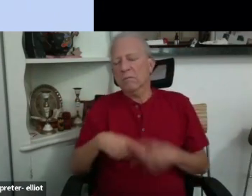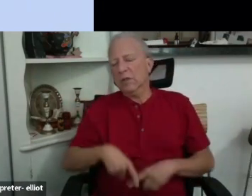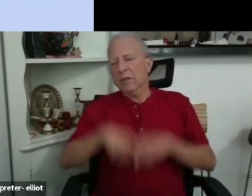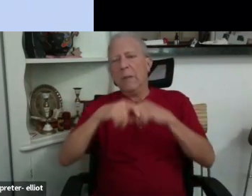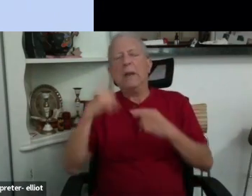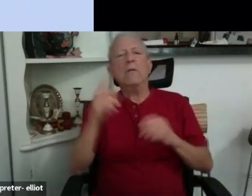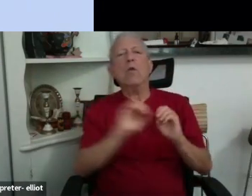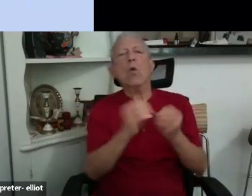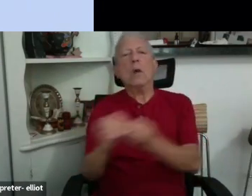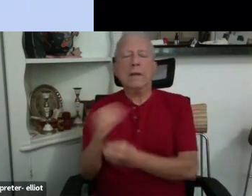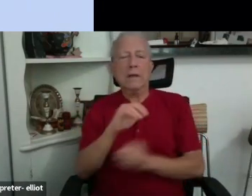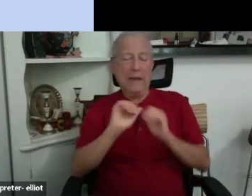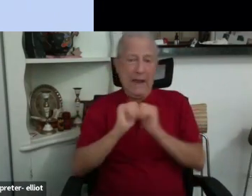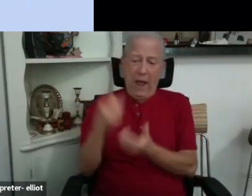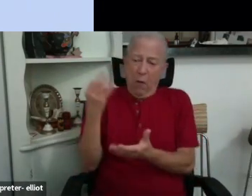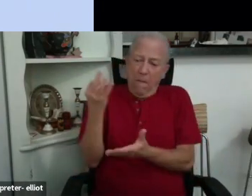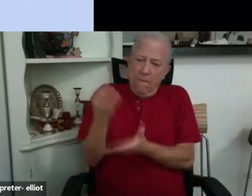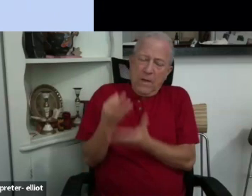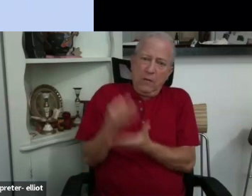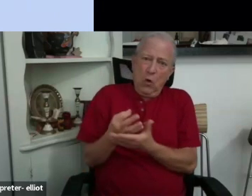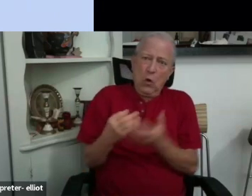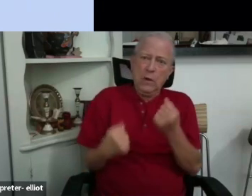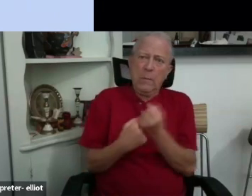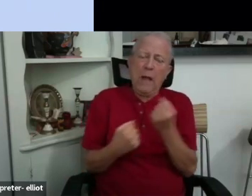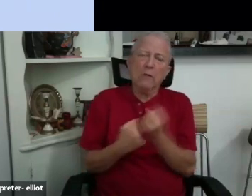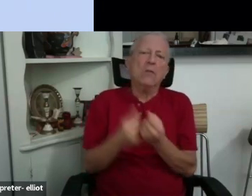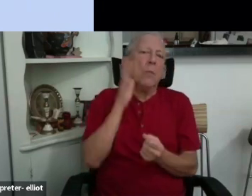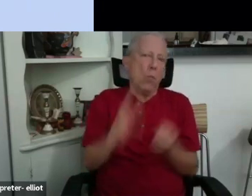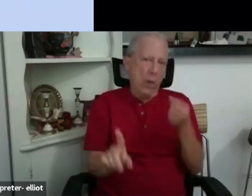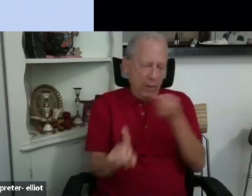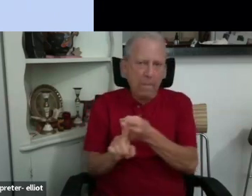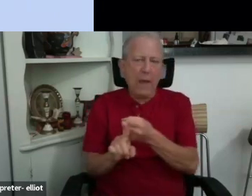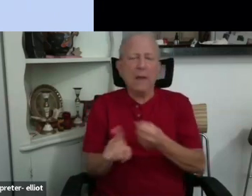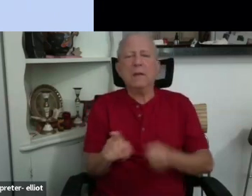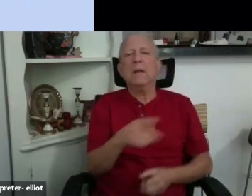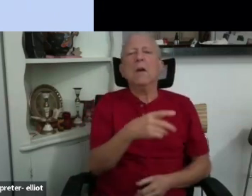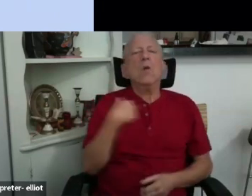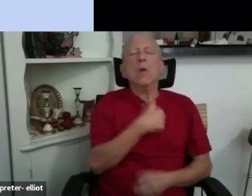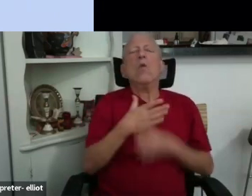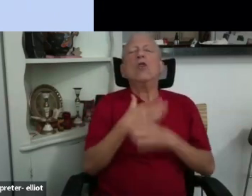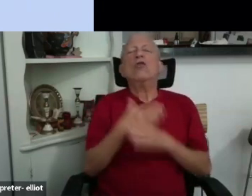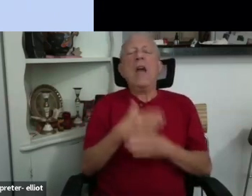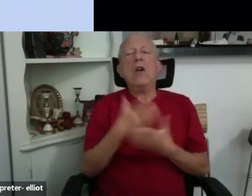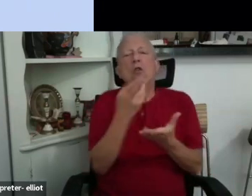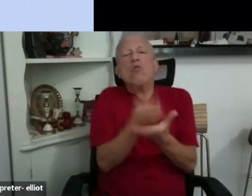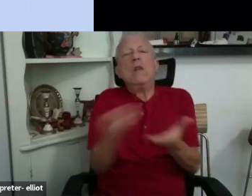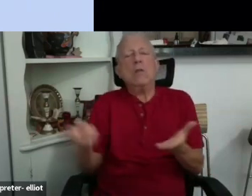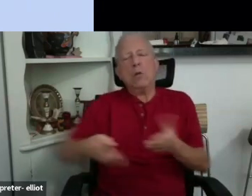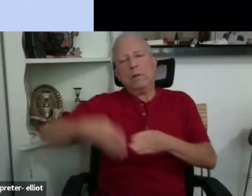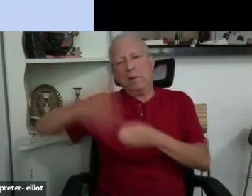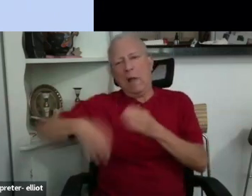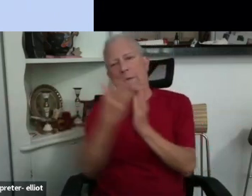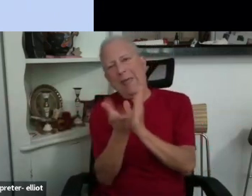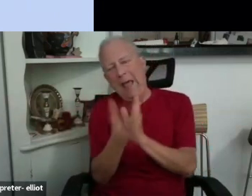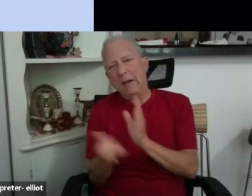implications, and how fiscal sponsorship are also impacted. We will be sharing some resources at the end, including our template